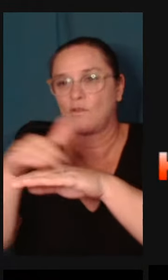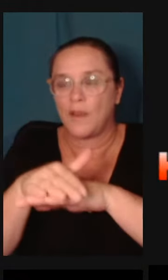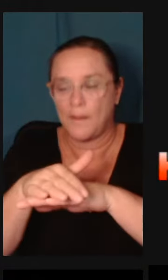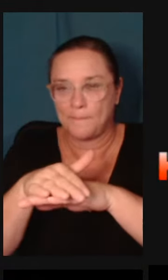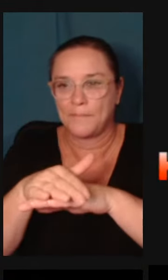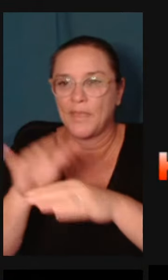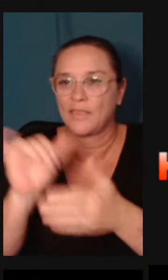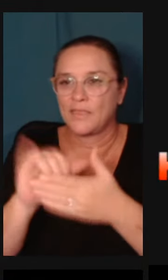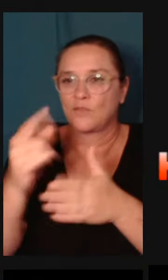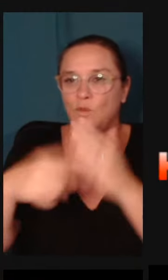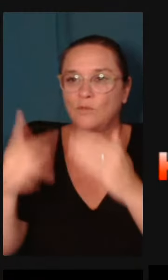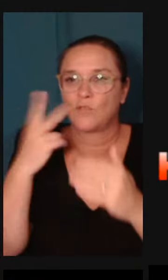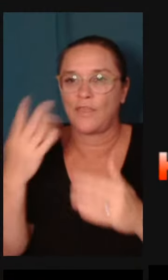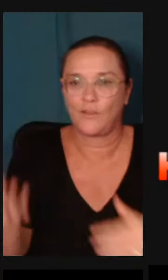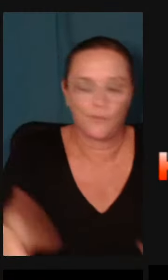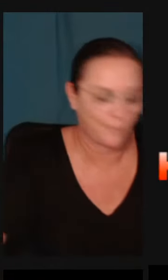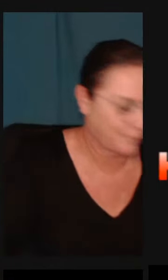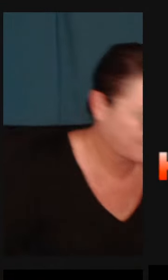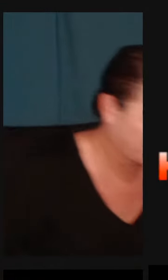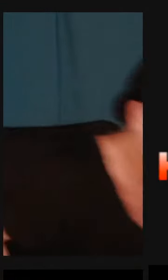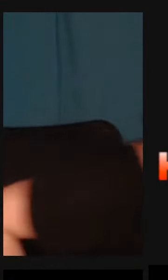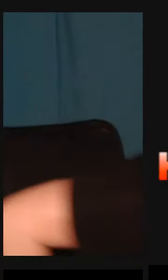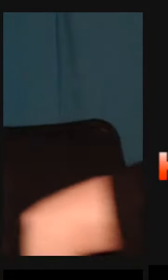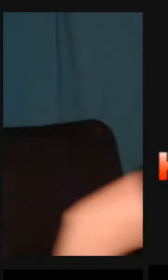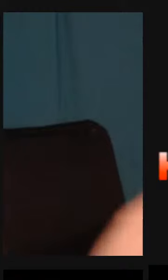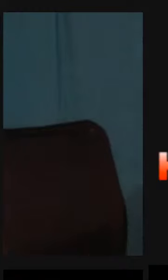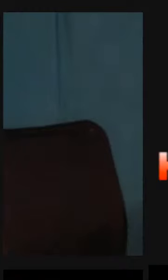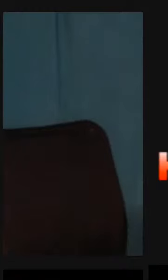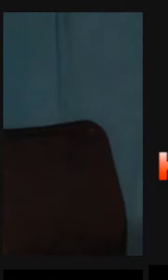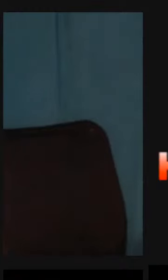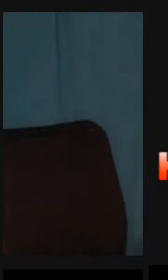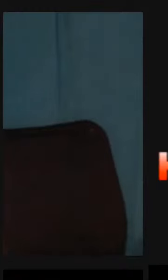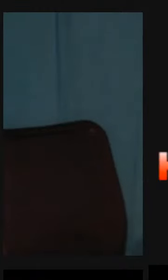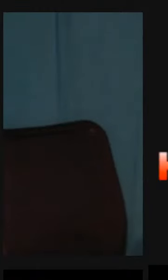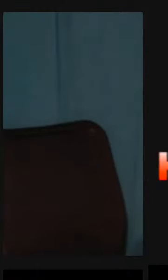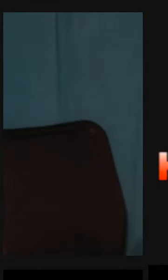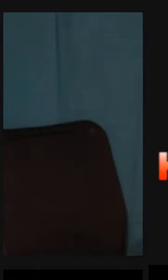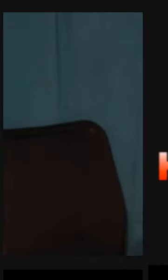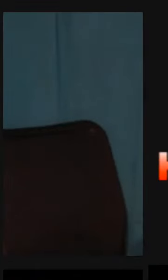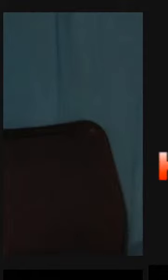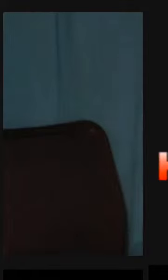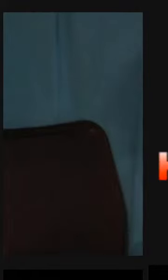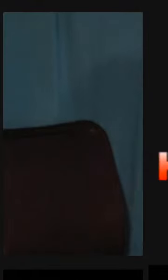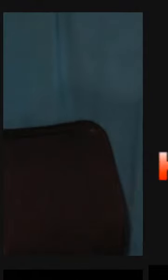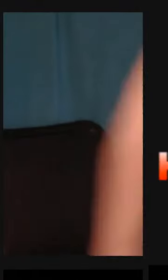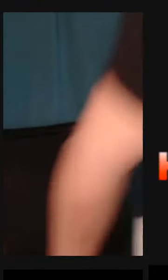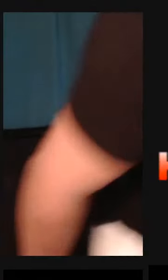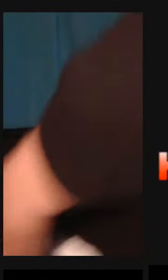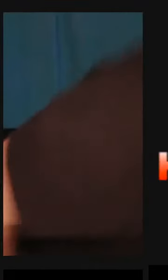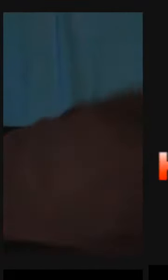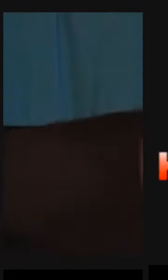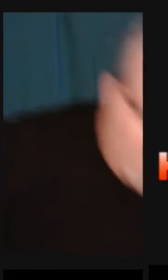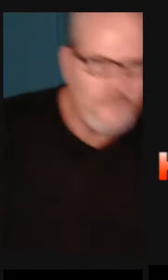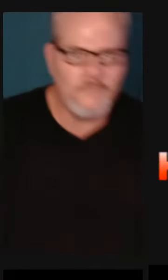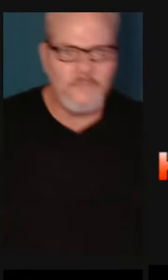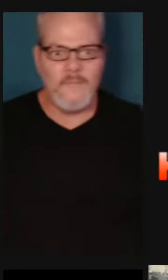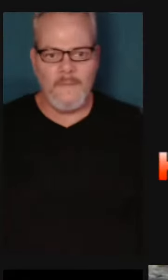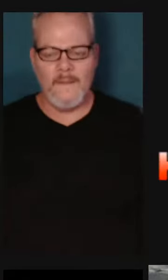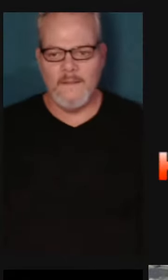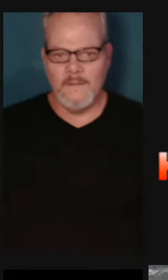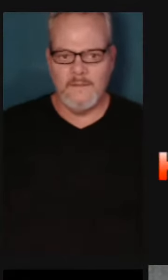there. So I'm going to do it again here, but now let me try to zoom it in a little bit here.